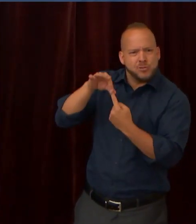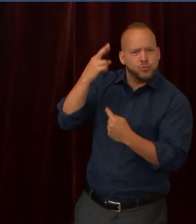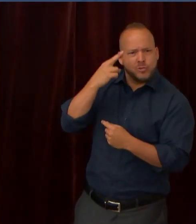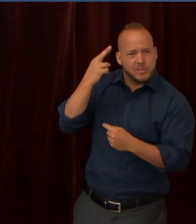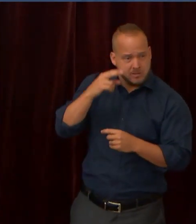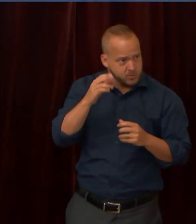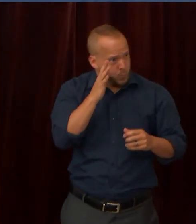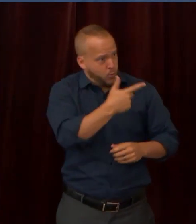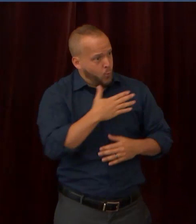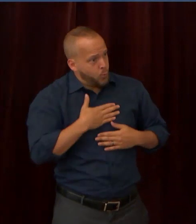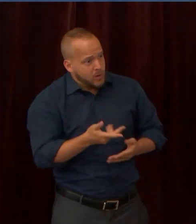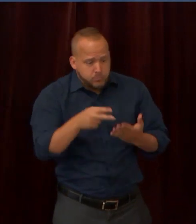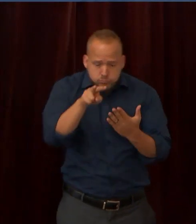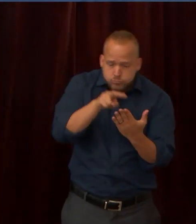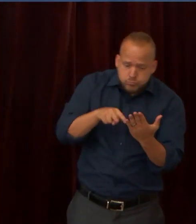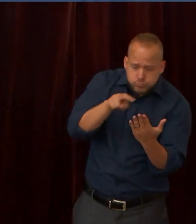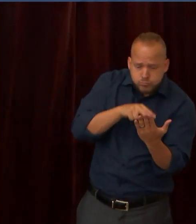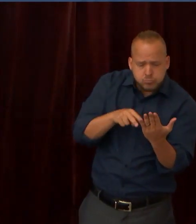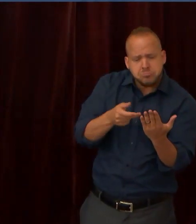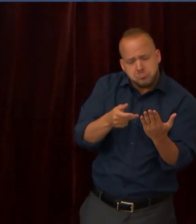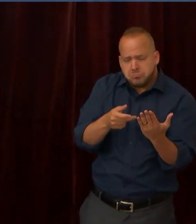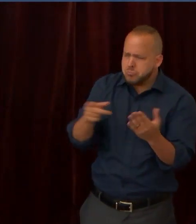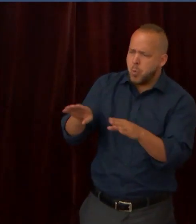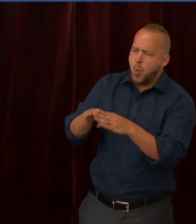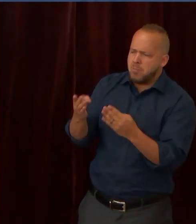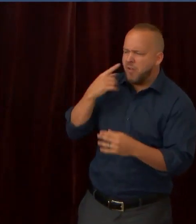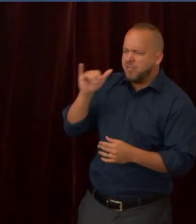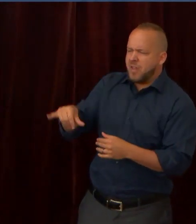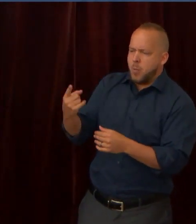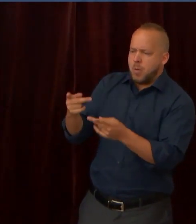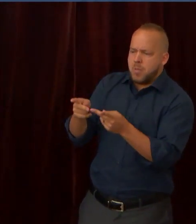specific reopening guidelines for their individual counties?